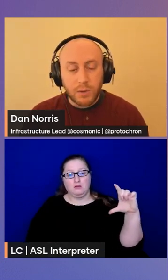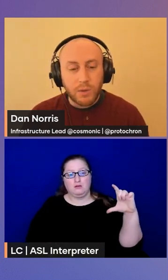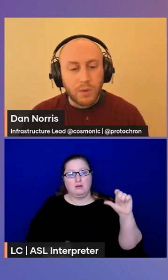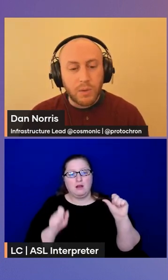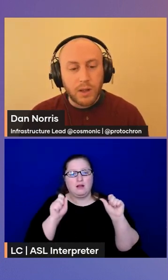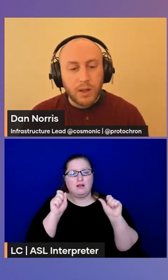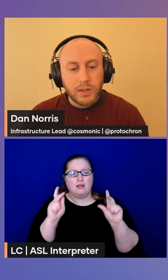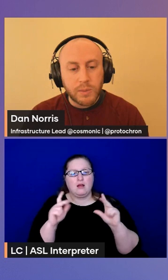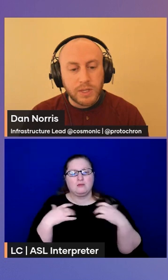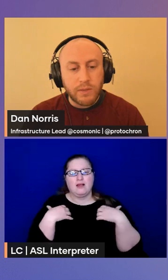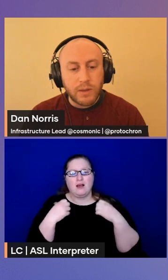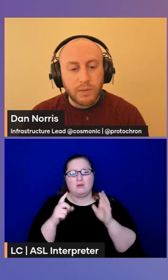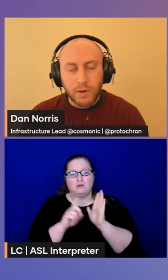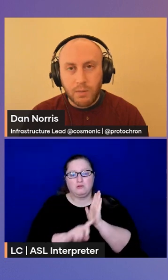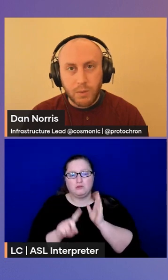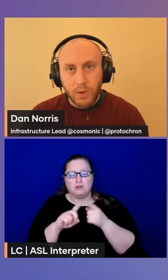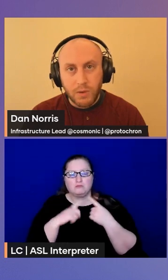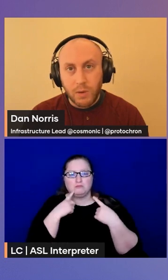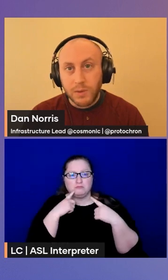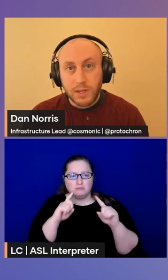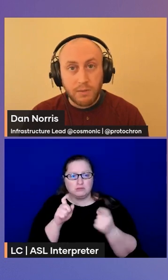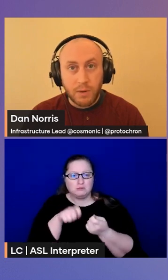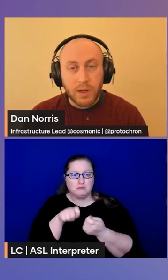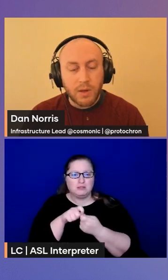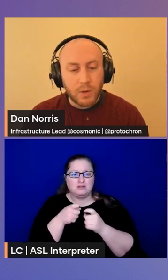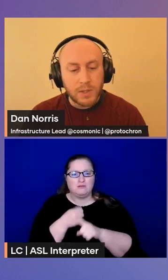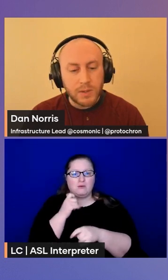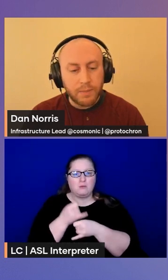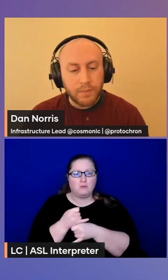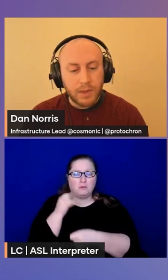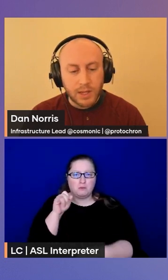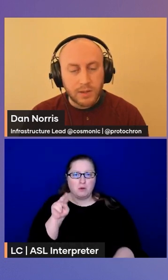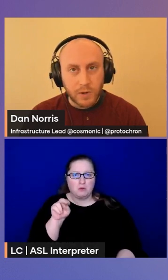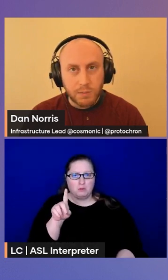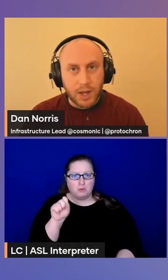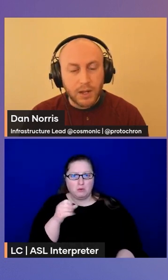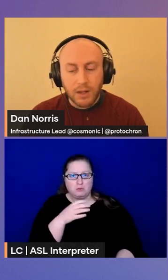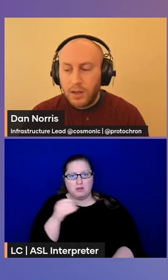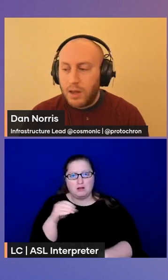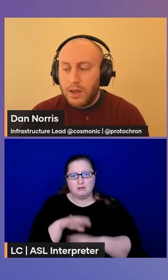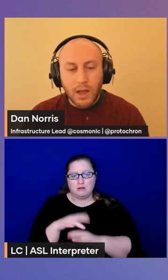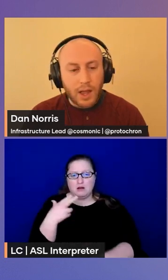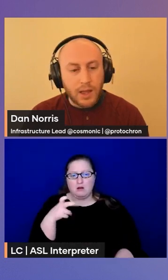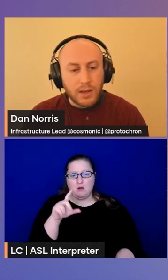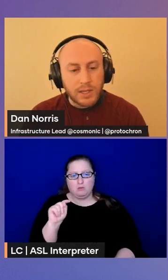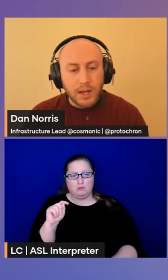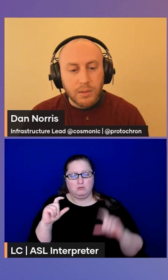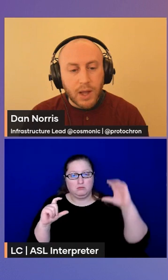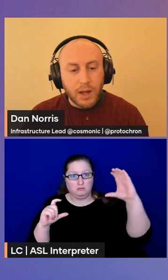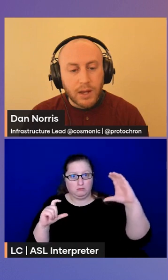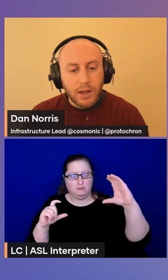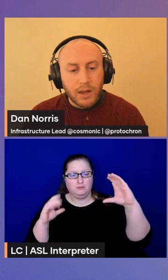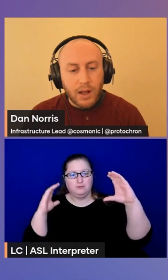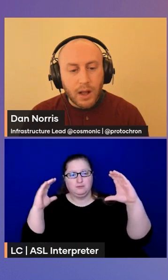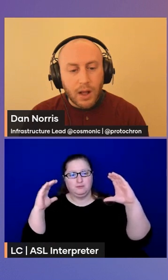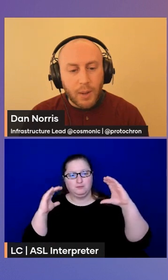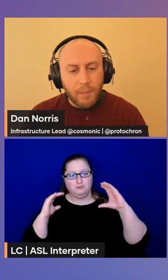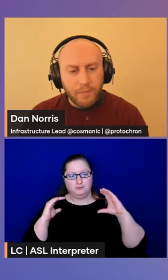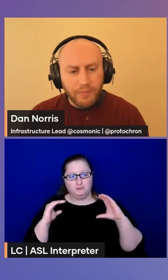to go through specifically from remote nodes and from on the host. That's the first block. And the second